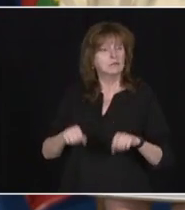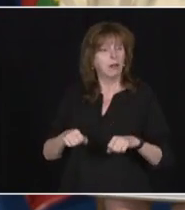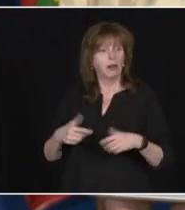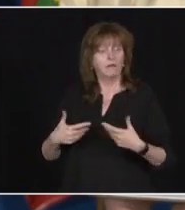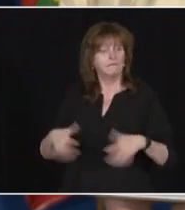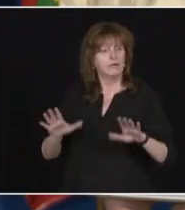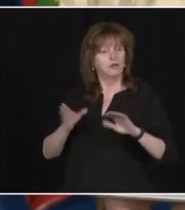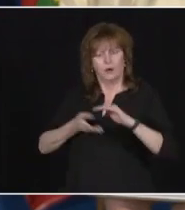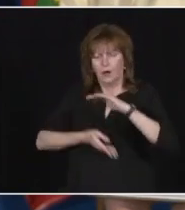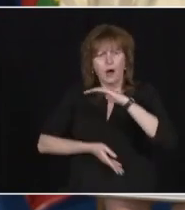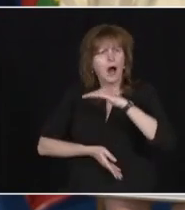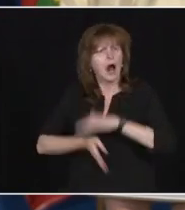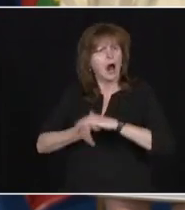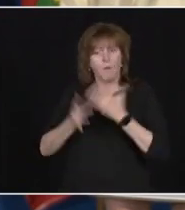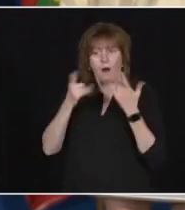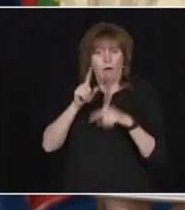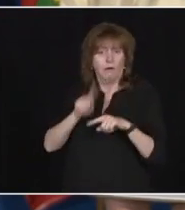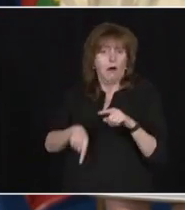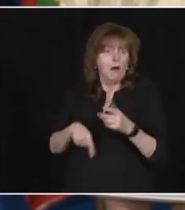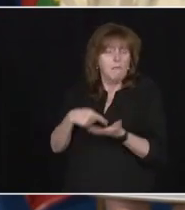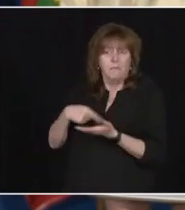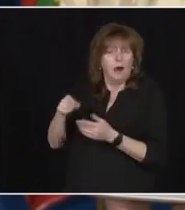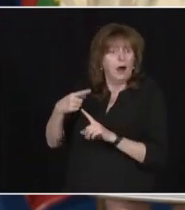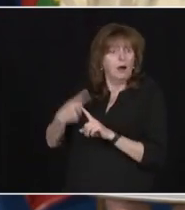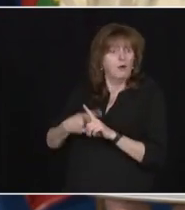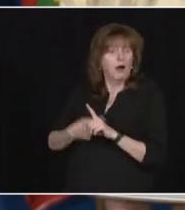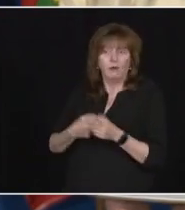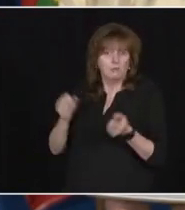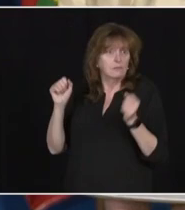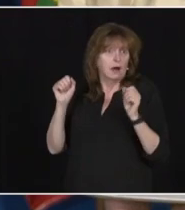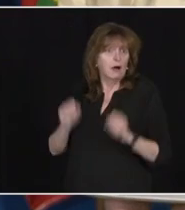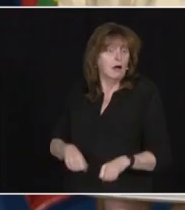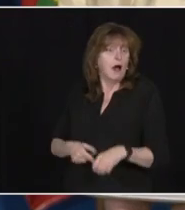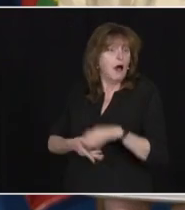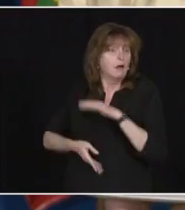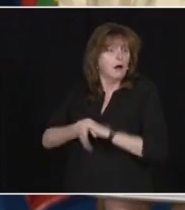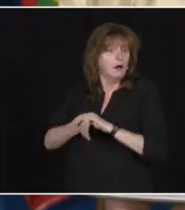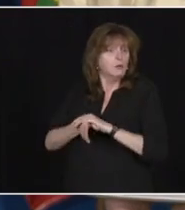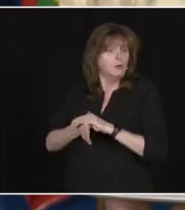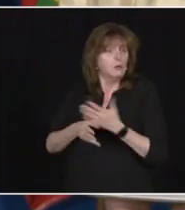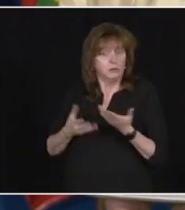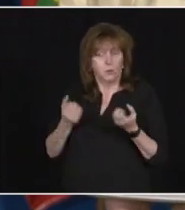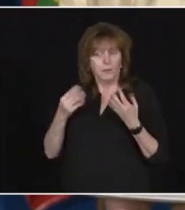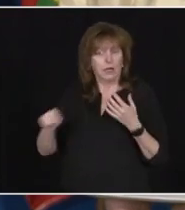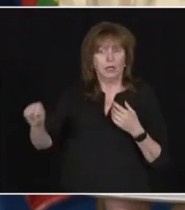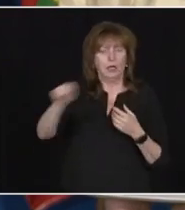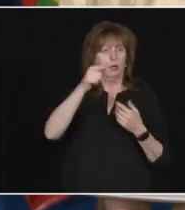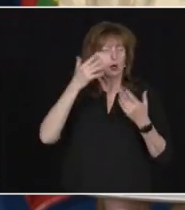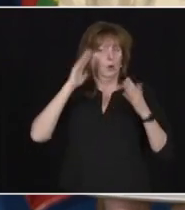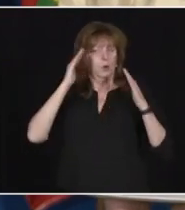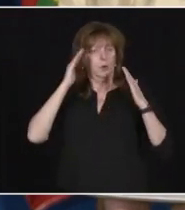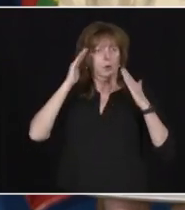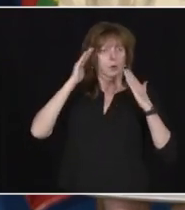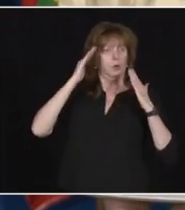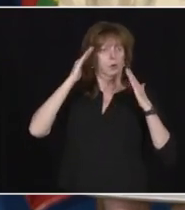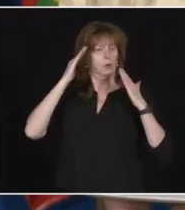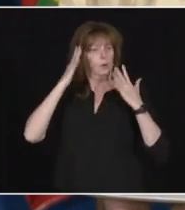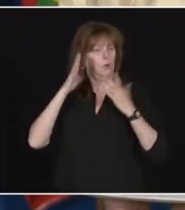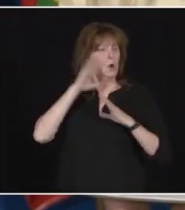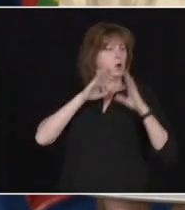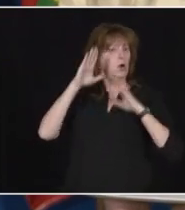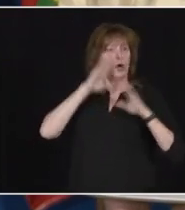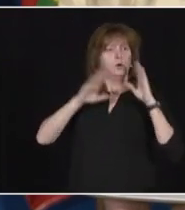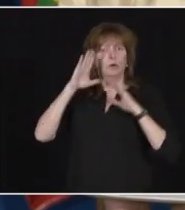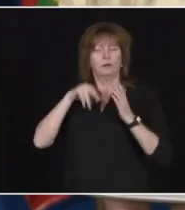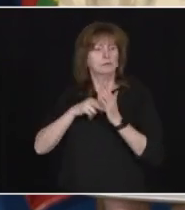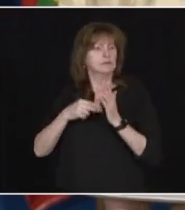rent. And I'm hearing many are extremely concerned that this is going to lead to massive